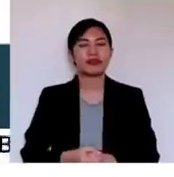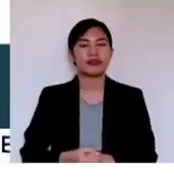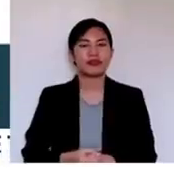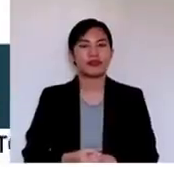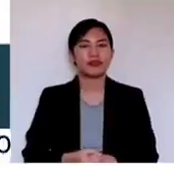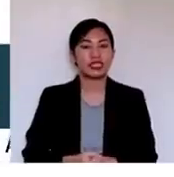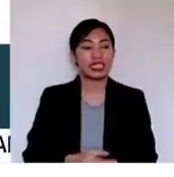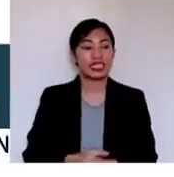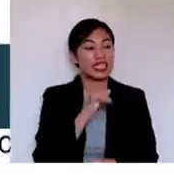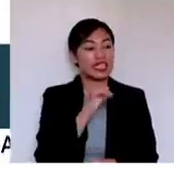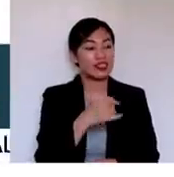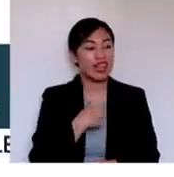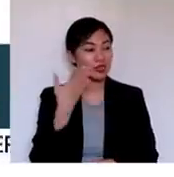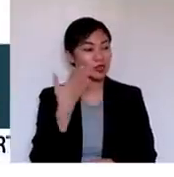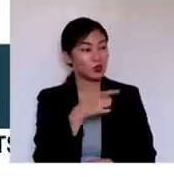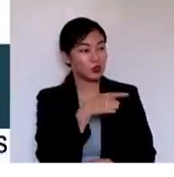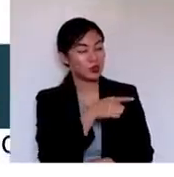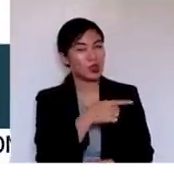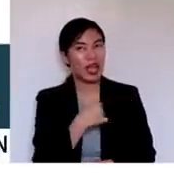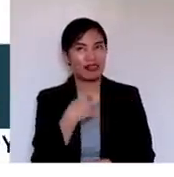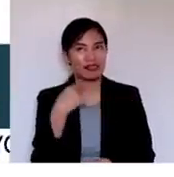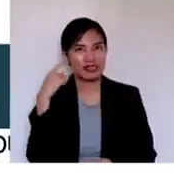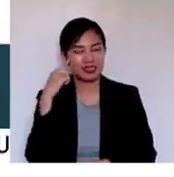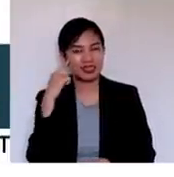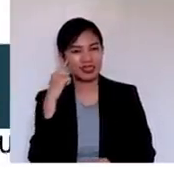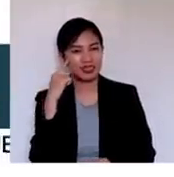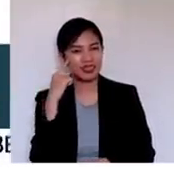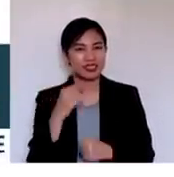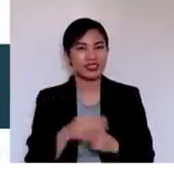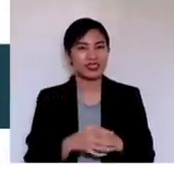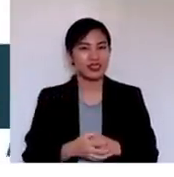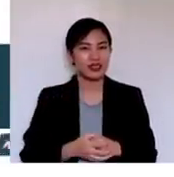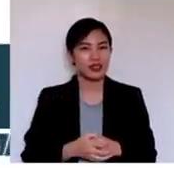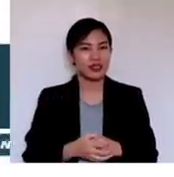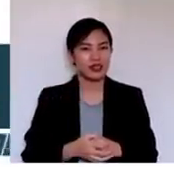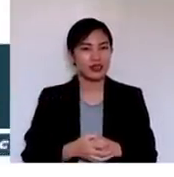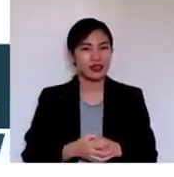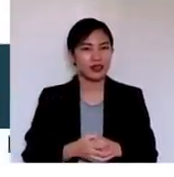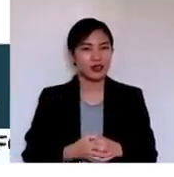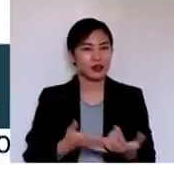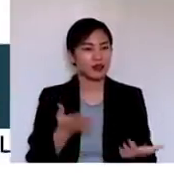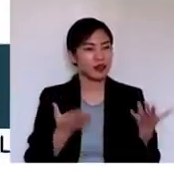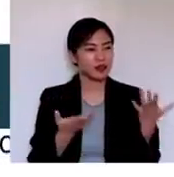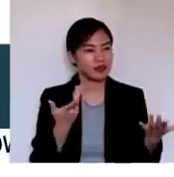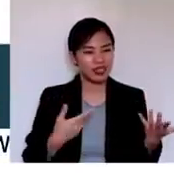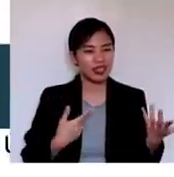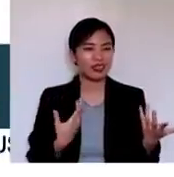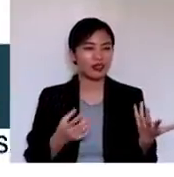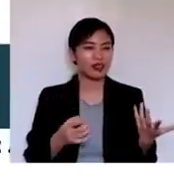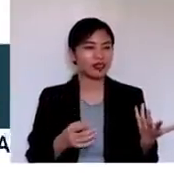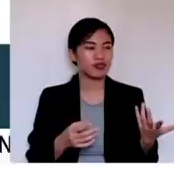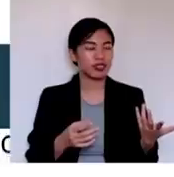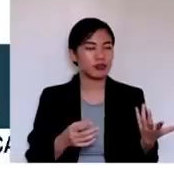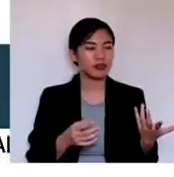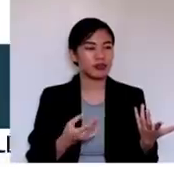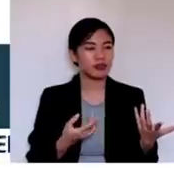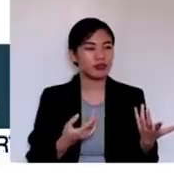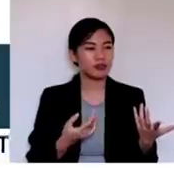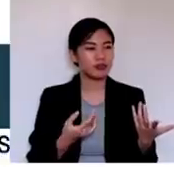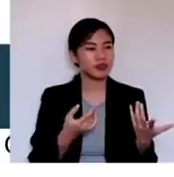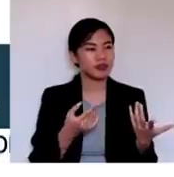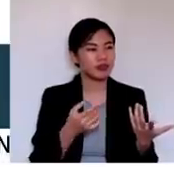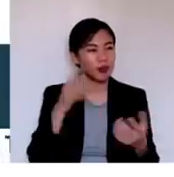you, I would say that, you know, you might just be throwing out a strategy there without, you know,